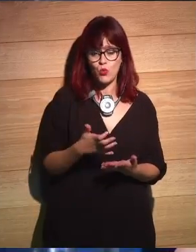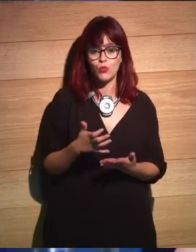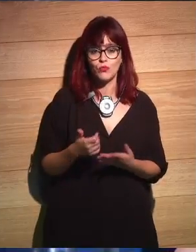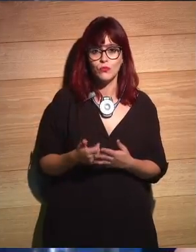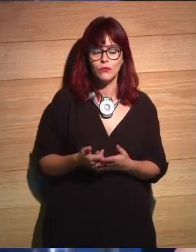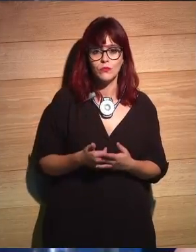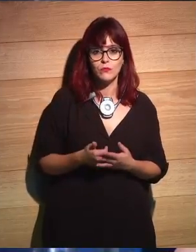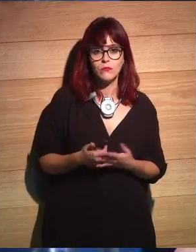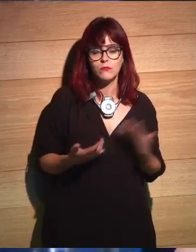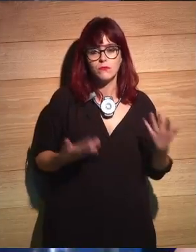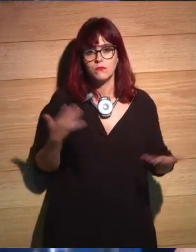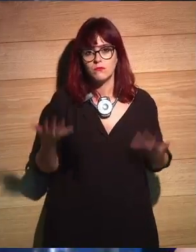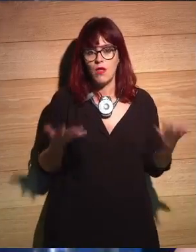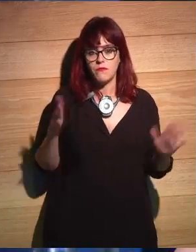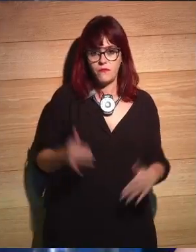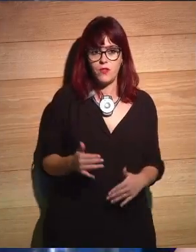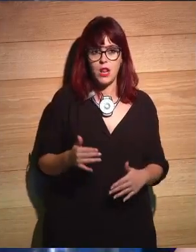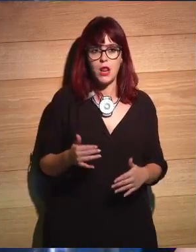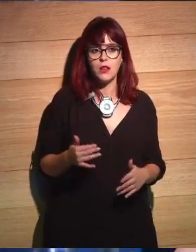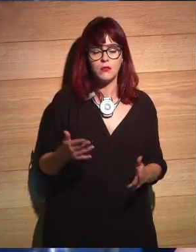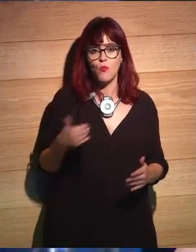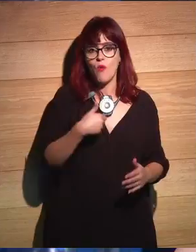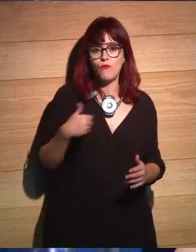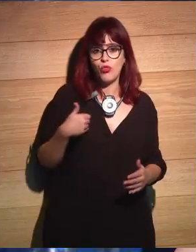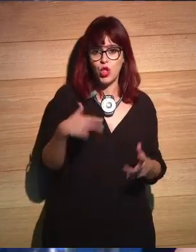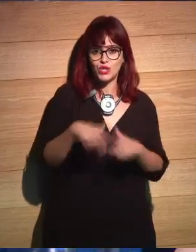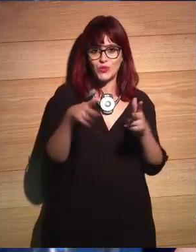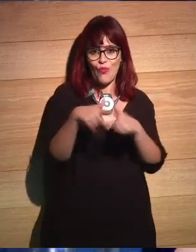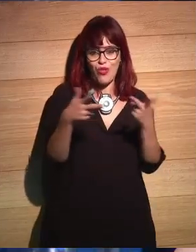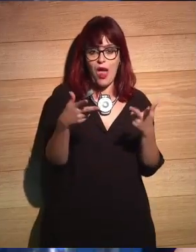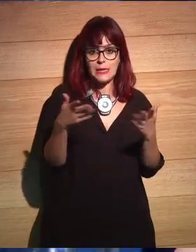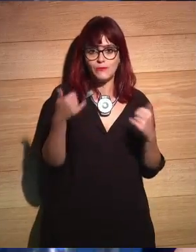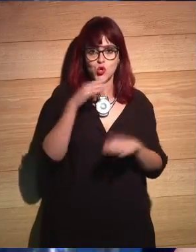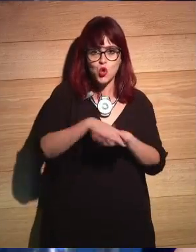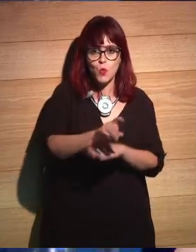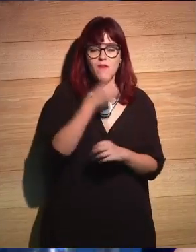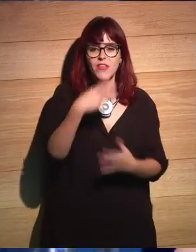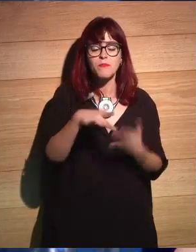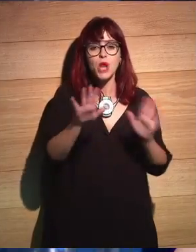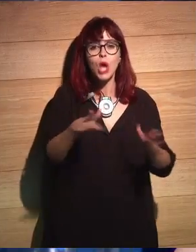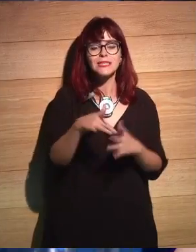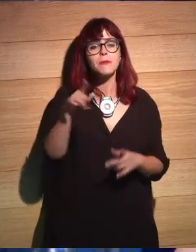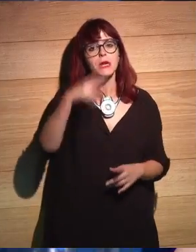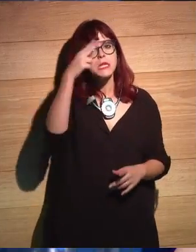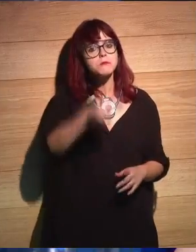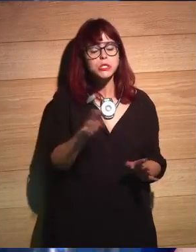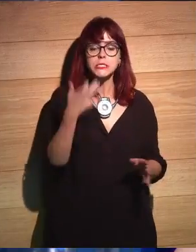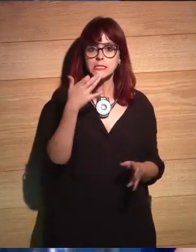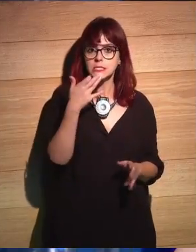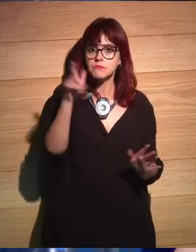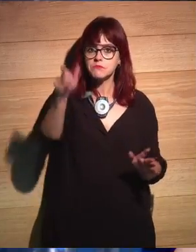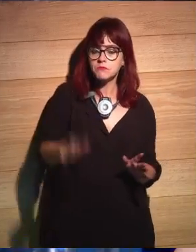feeling, there's a lot of activity at that level, not telling it you would mean not to fulfill